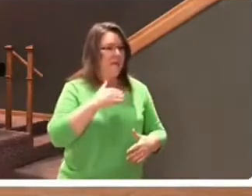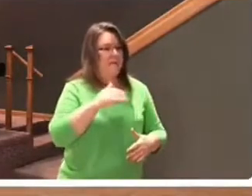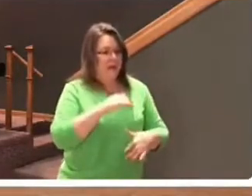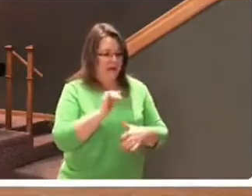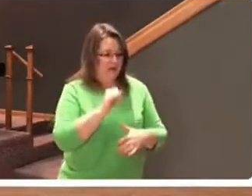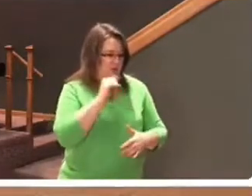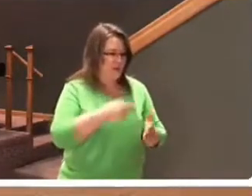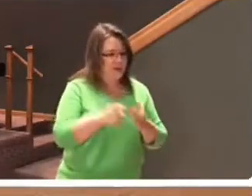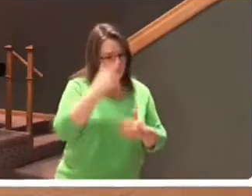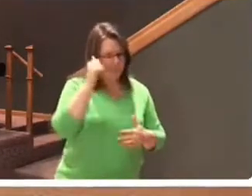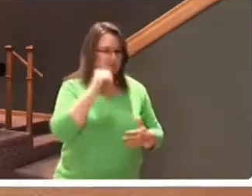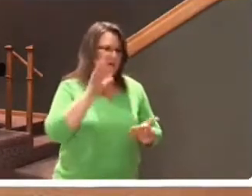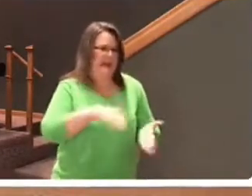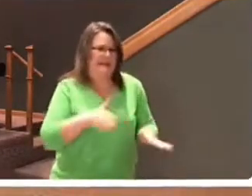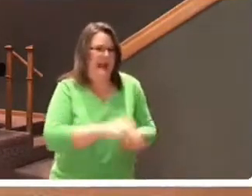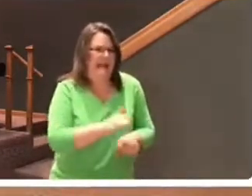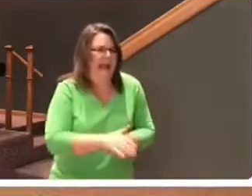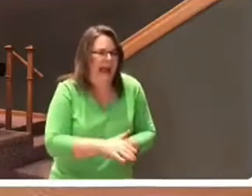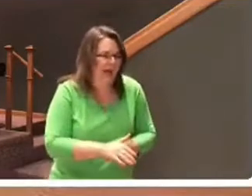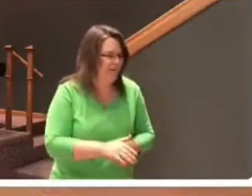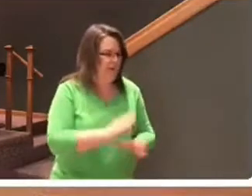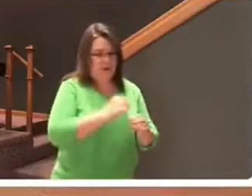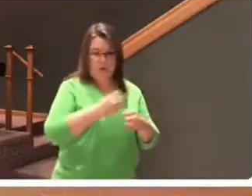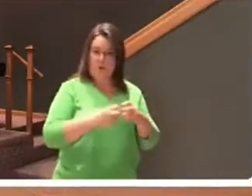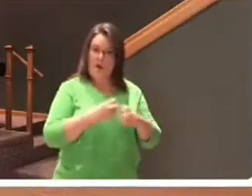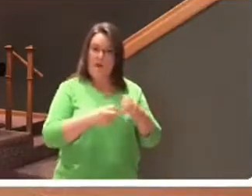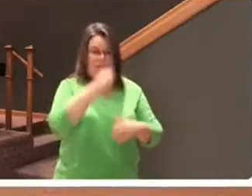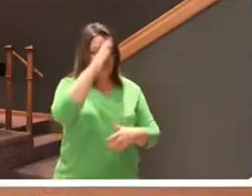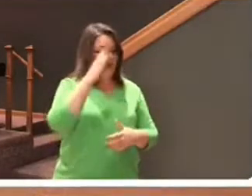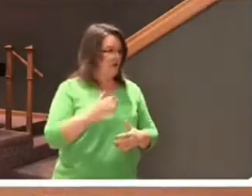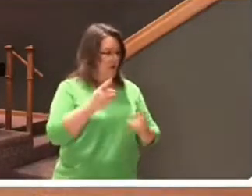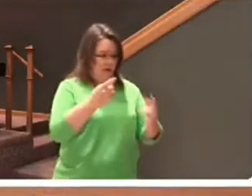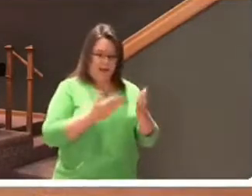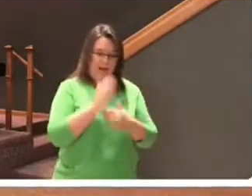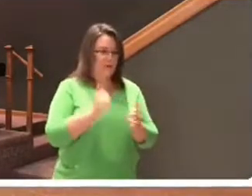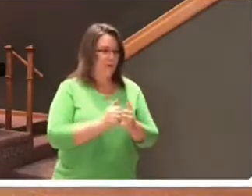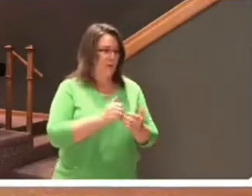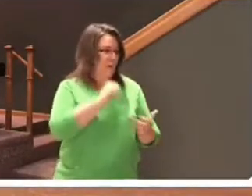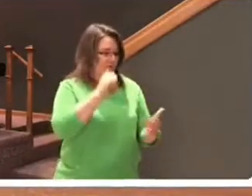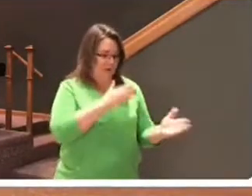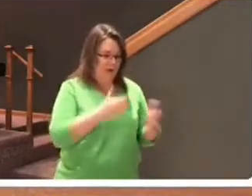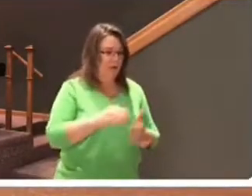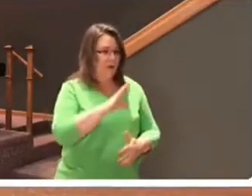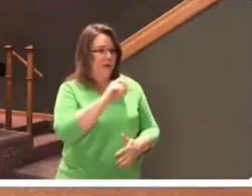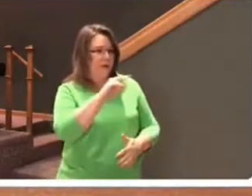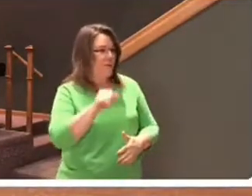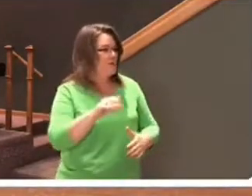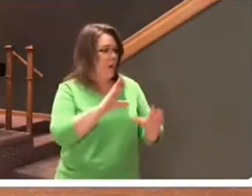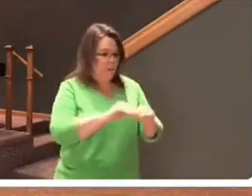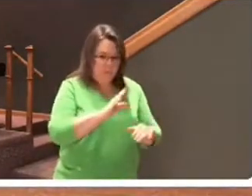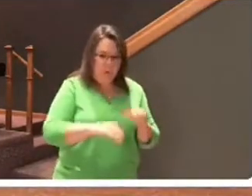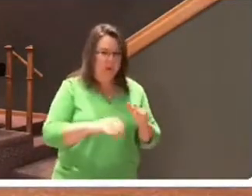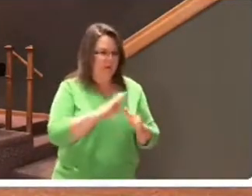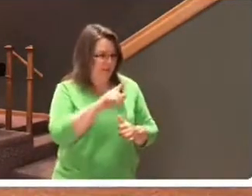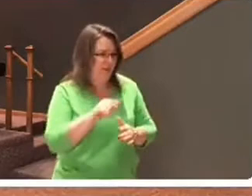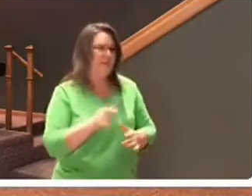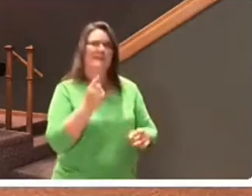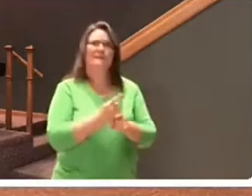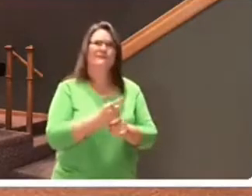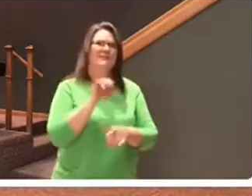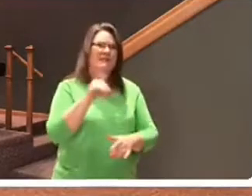I wasn't dying enough. No problem. God came through with an unexpected bonus, more than the amount of the bill. He's